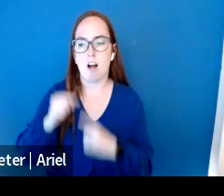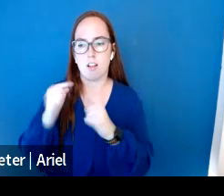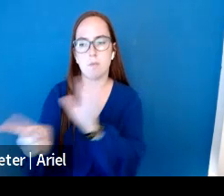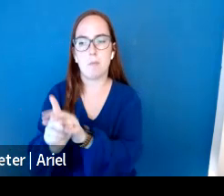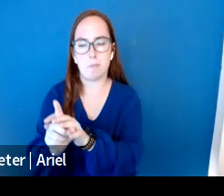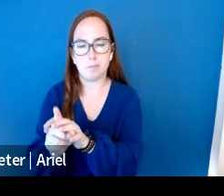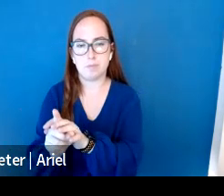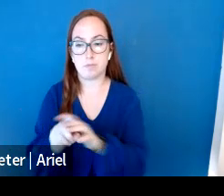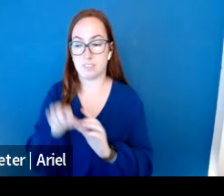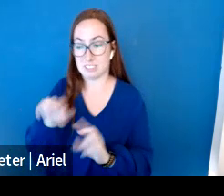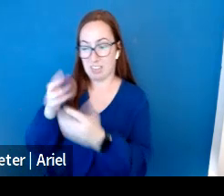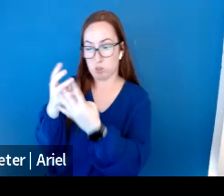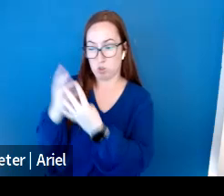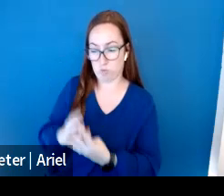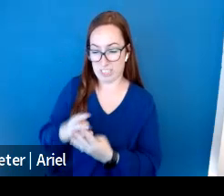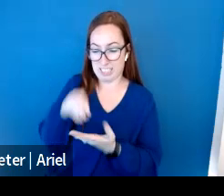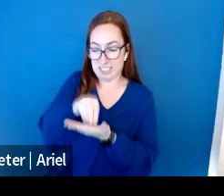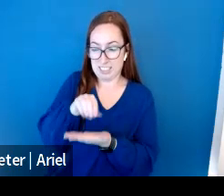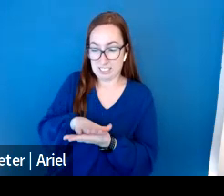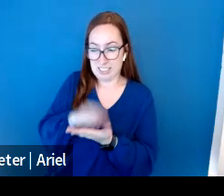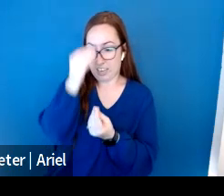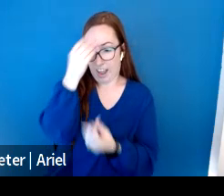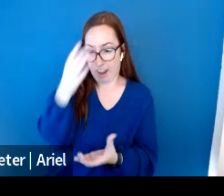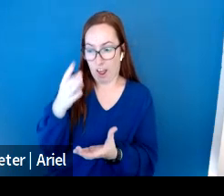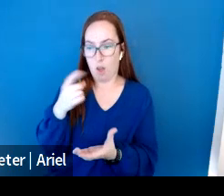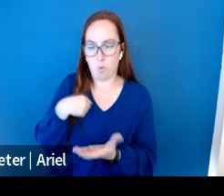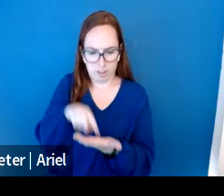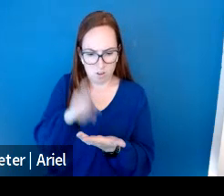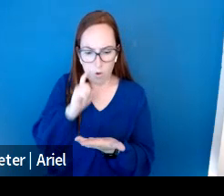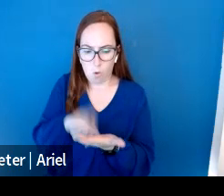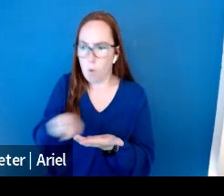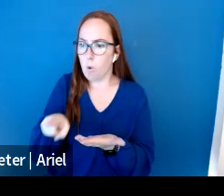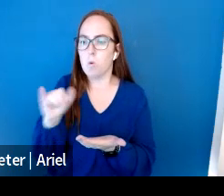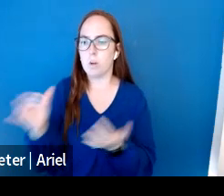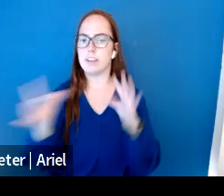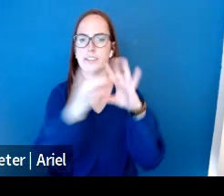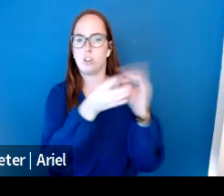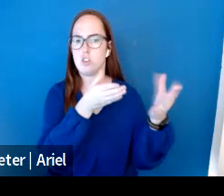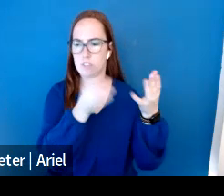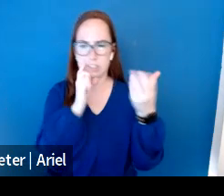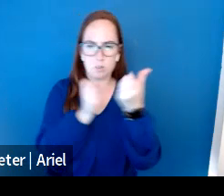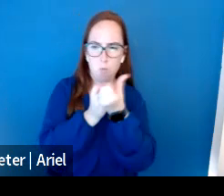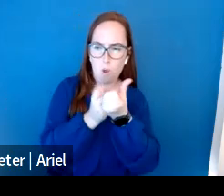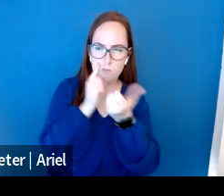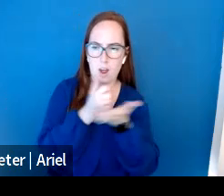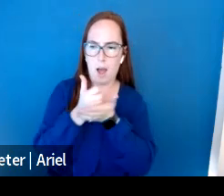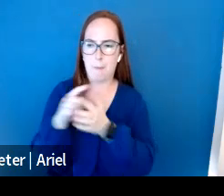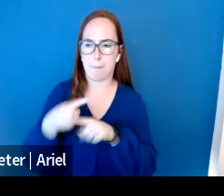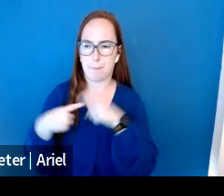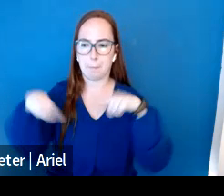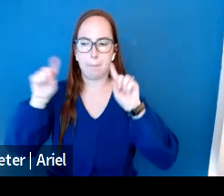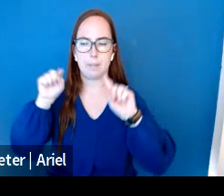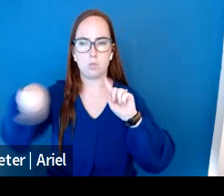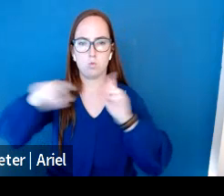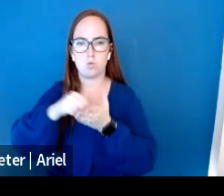is then used to help connect children with much needed services and supports. So schools are a